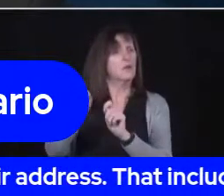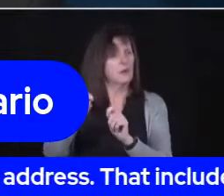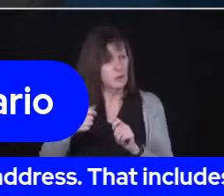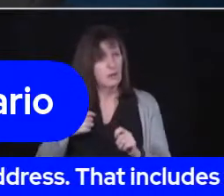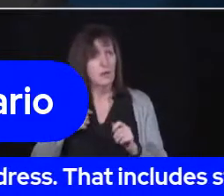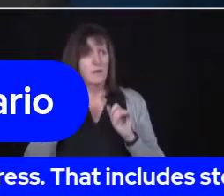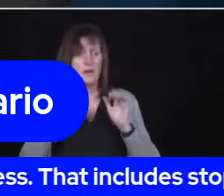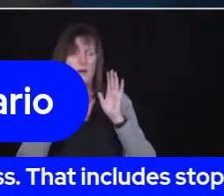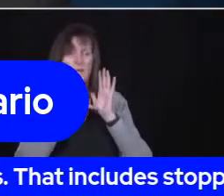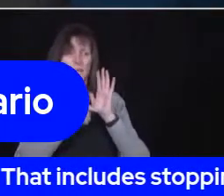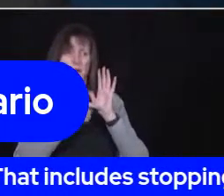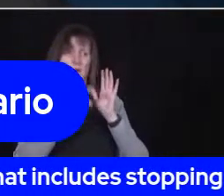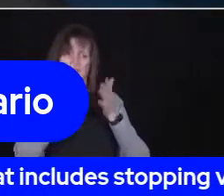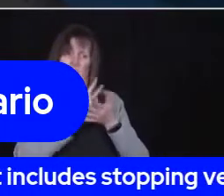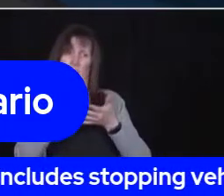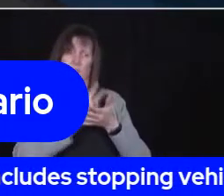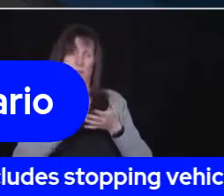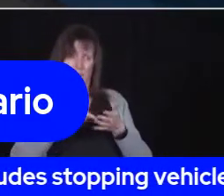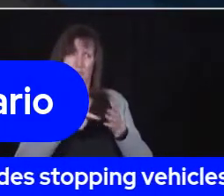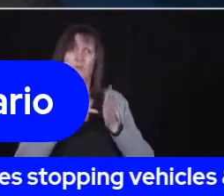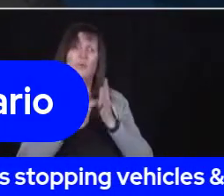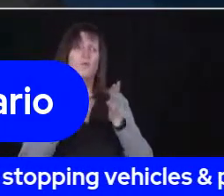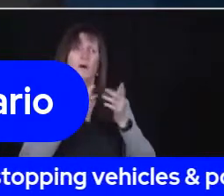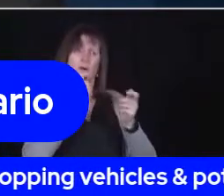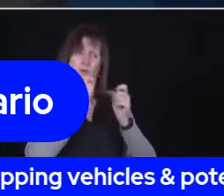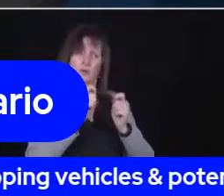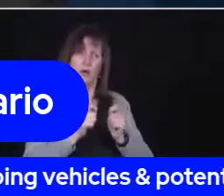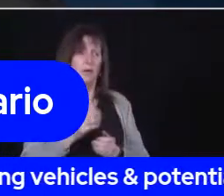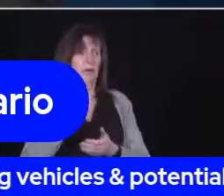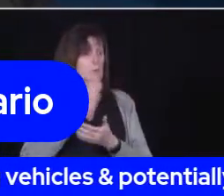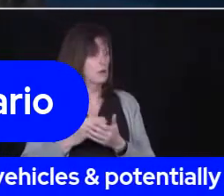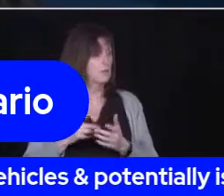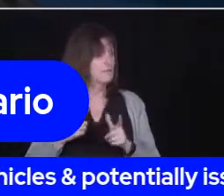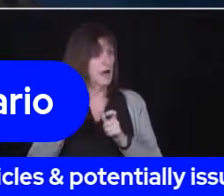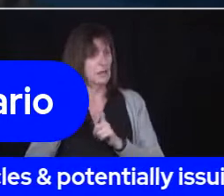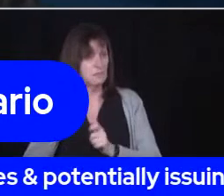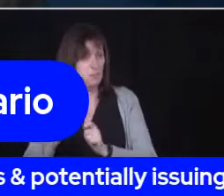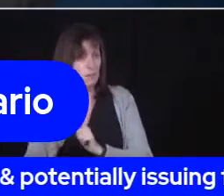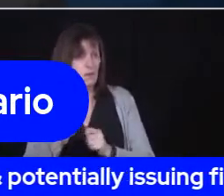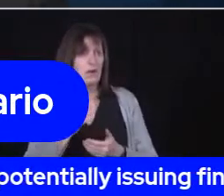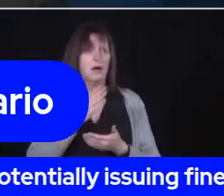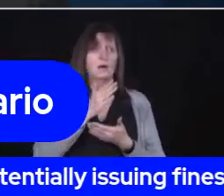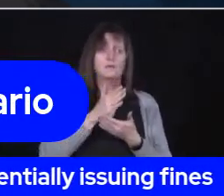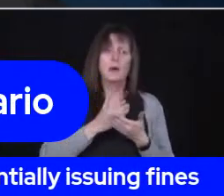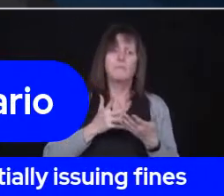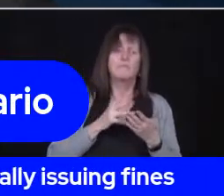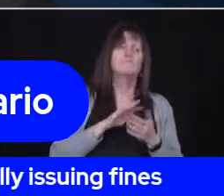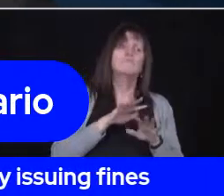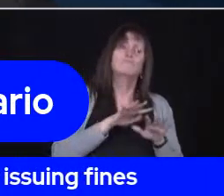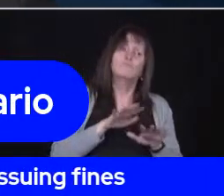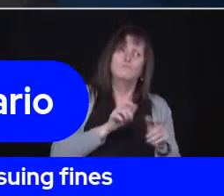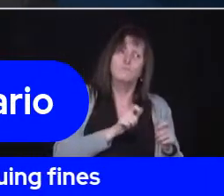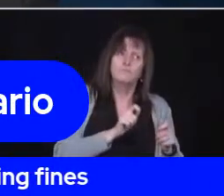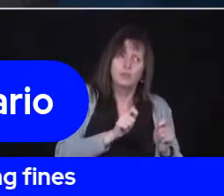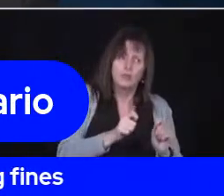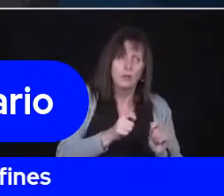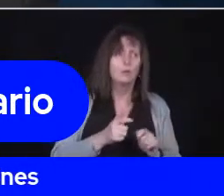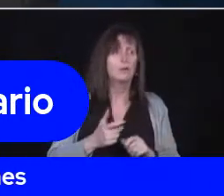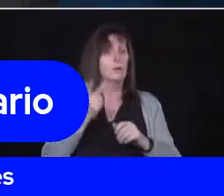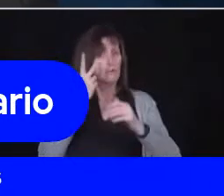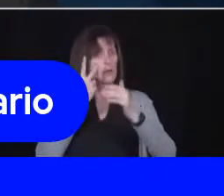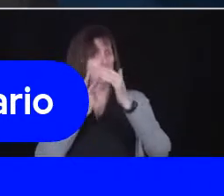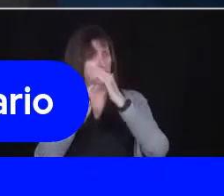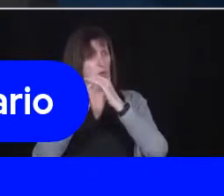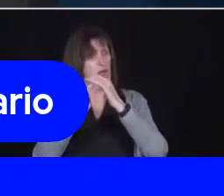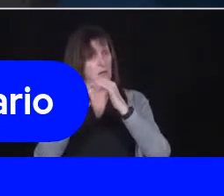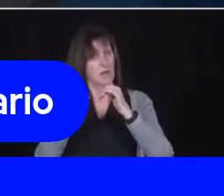the analytics. But some things move quickly and some things don't. And so their projection is that we will head up towards 1,000 ICU bed occupancy in the next couple of